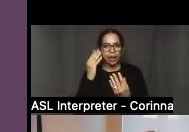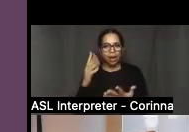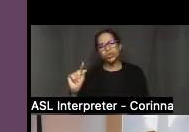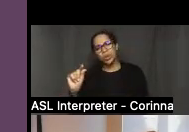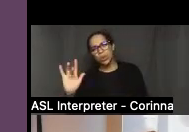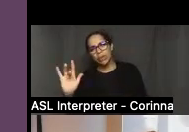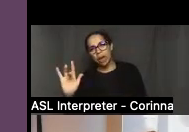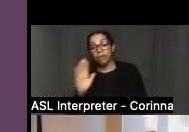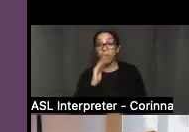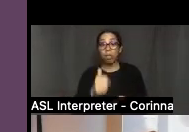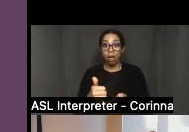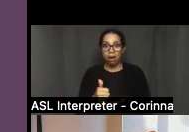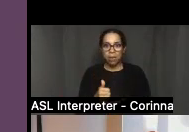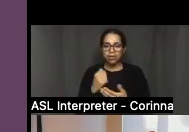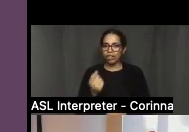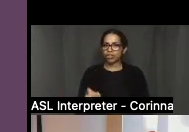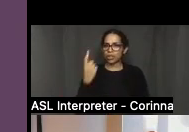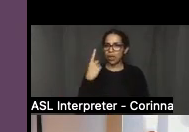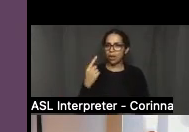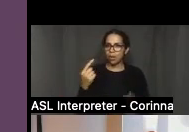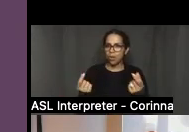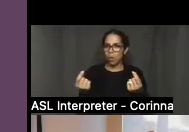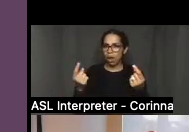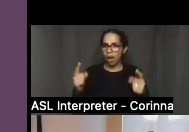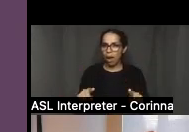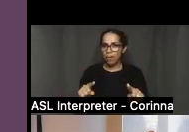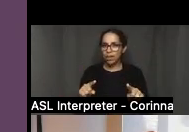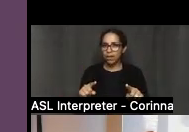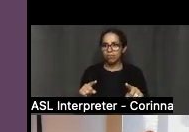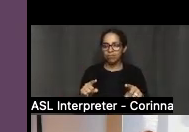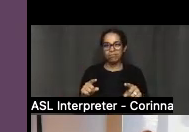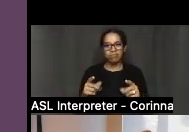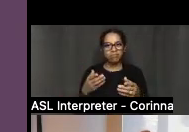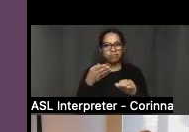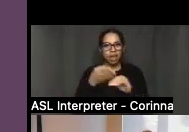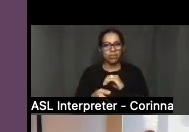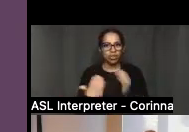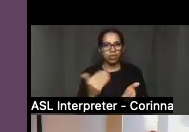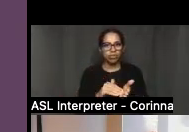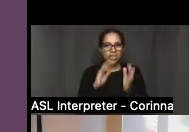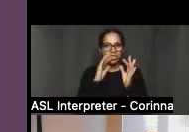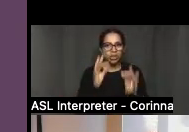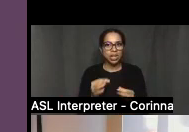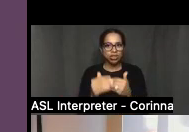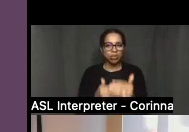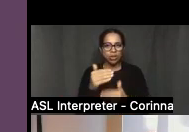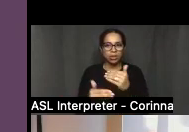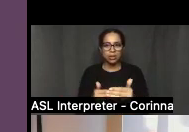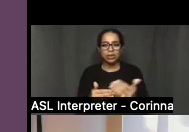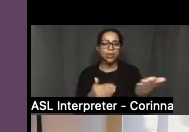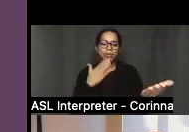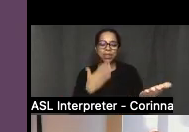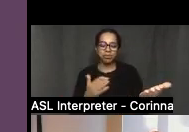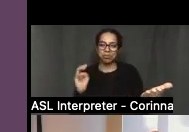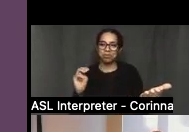us understand what has happened as a result of the redetermination process. So I appreciate the applause, Michelle. Thank you